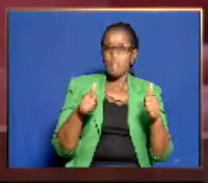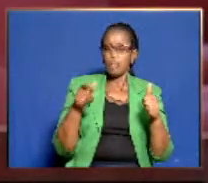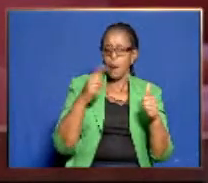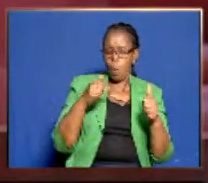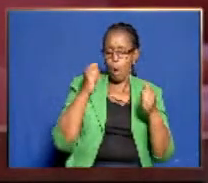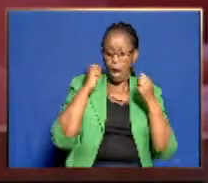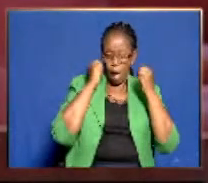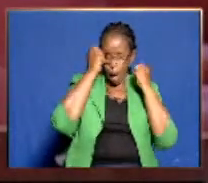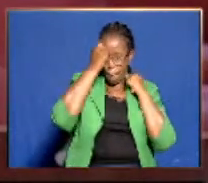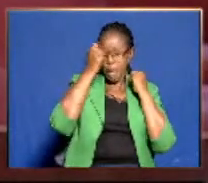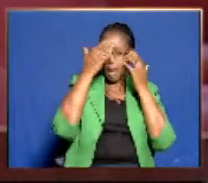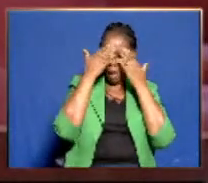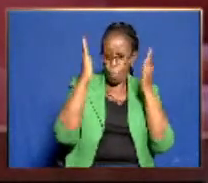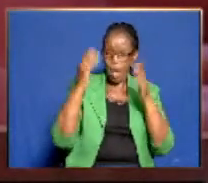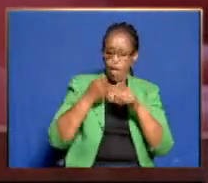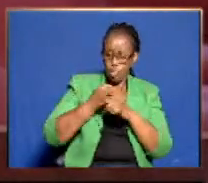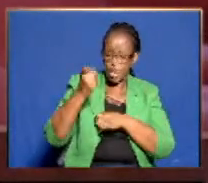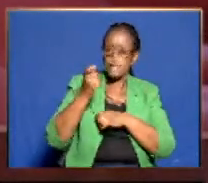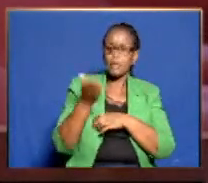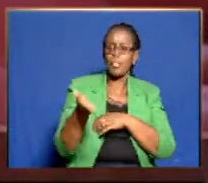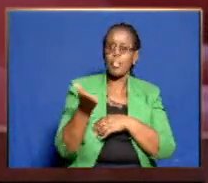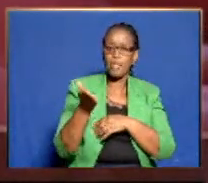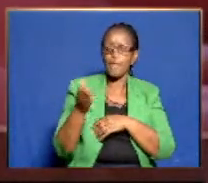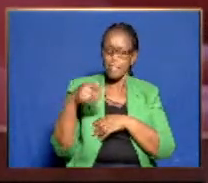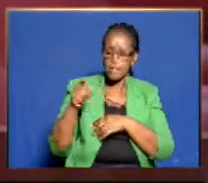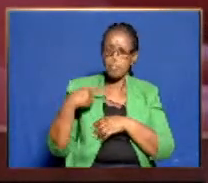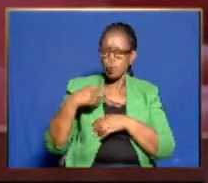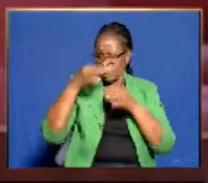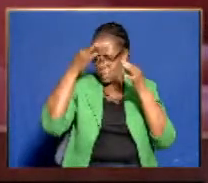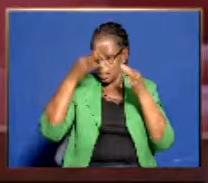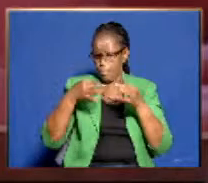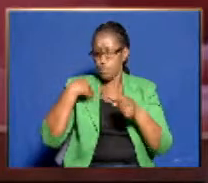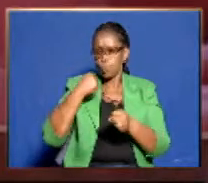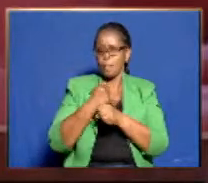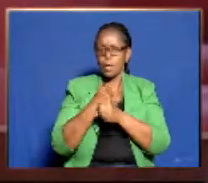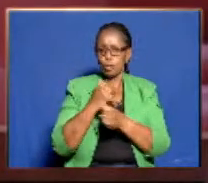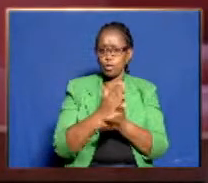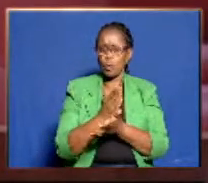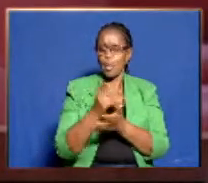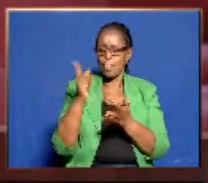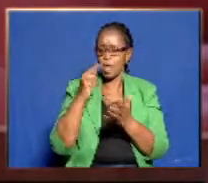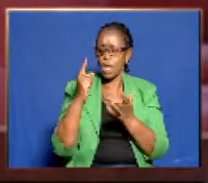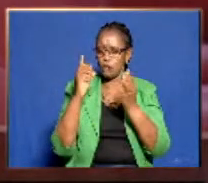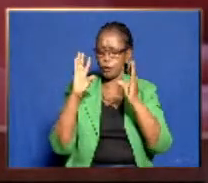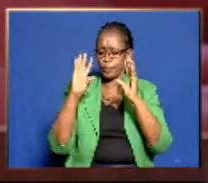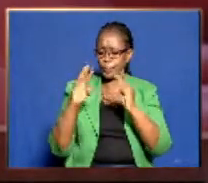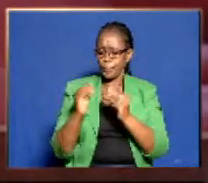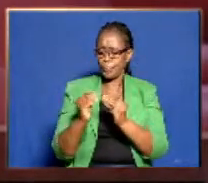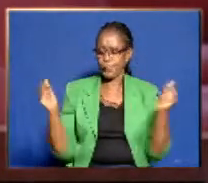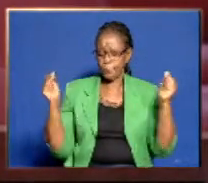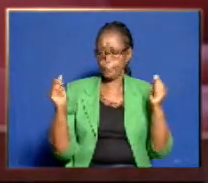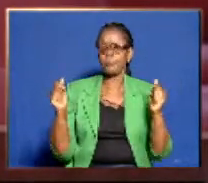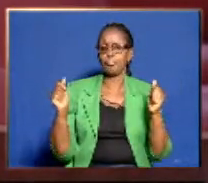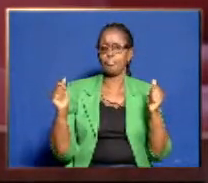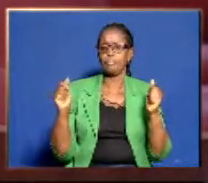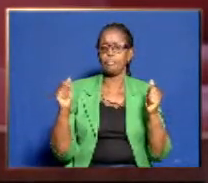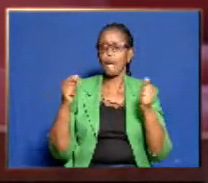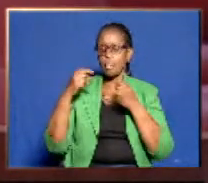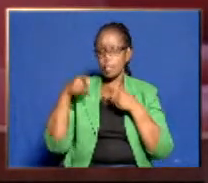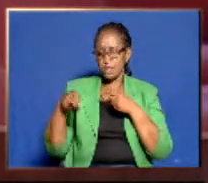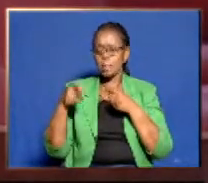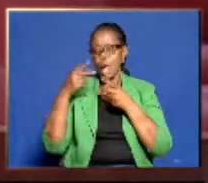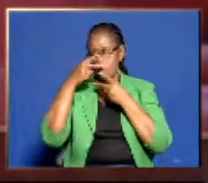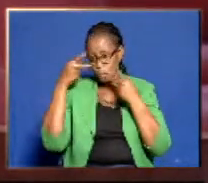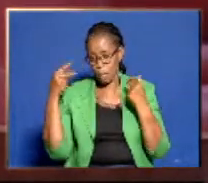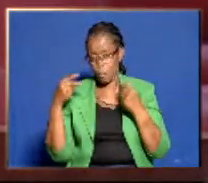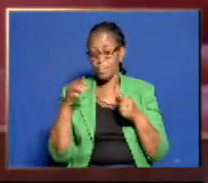threats and are determined to ensure that they have neutralized the militants completely. And this is good for